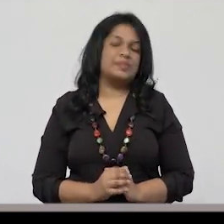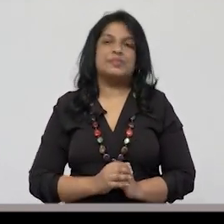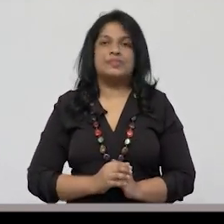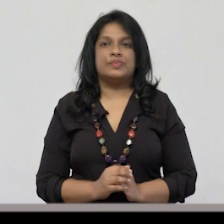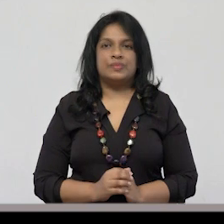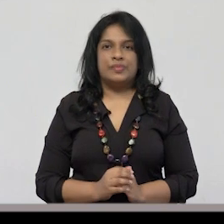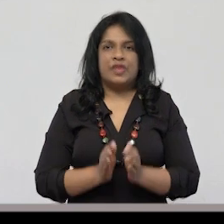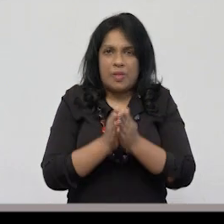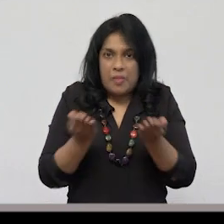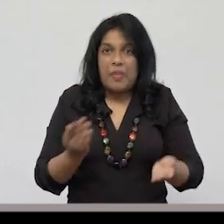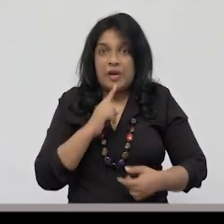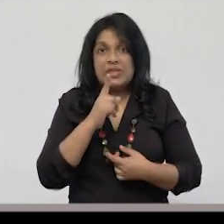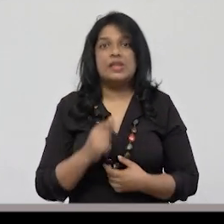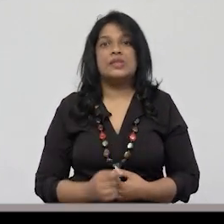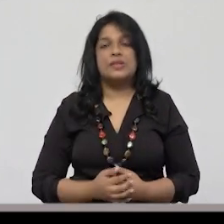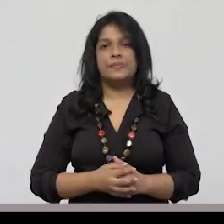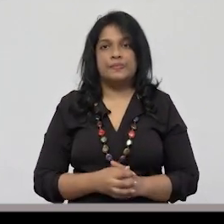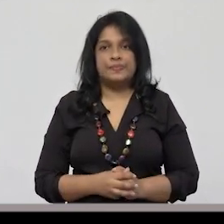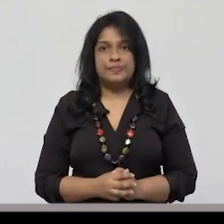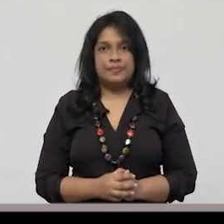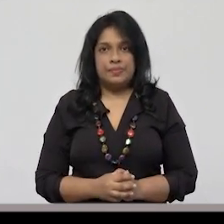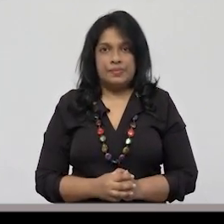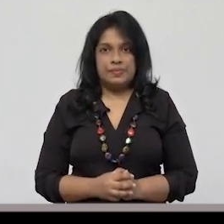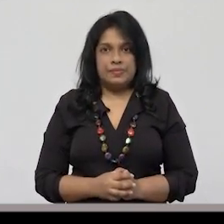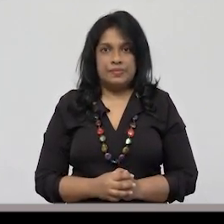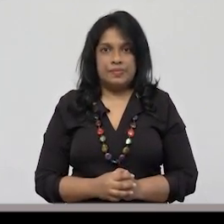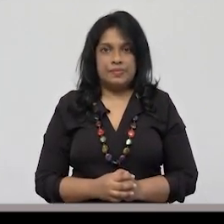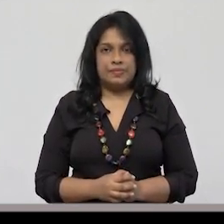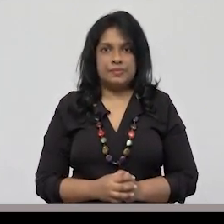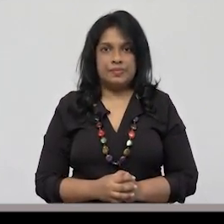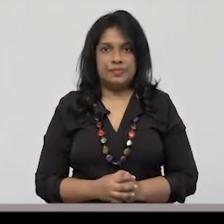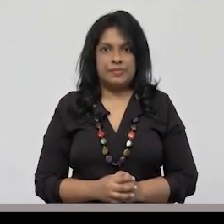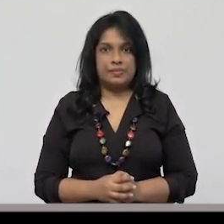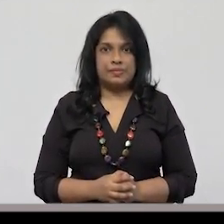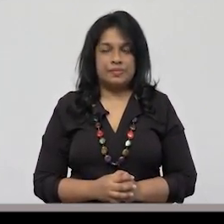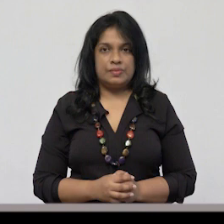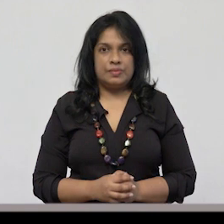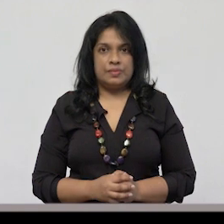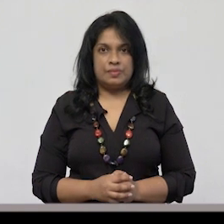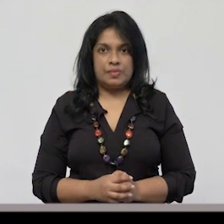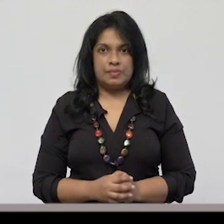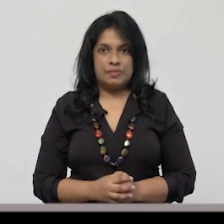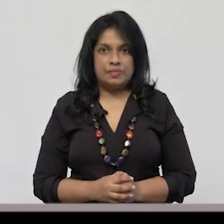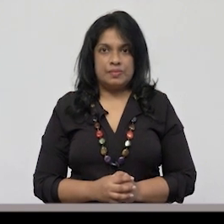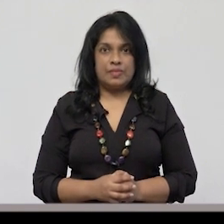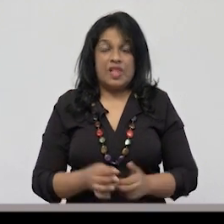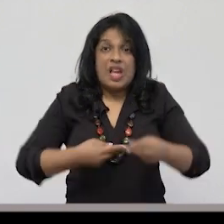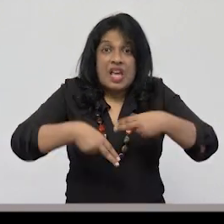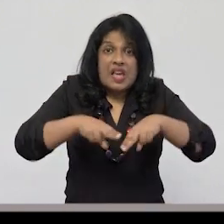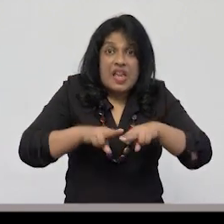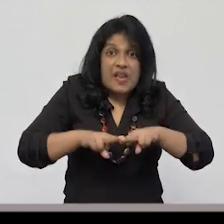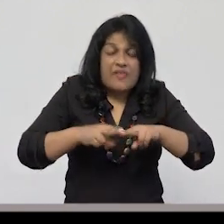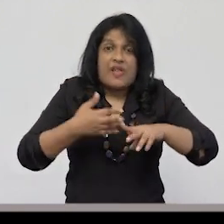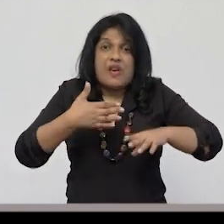40, 31 says this. But those who wait upon God get fresh strength. They spread their wings and